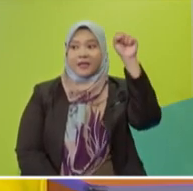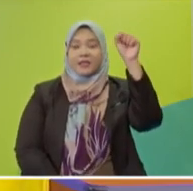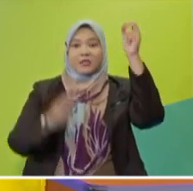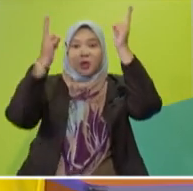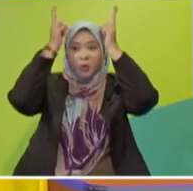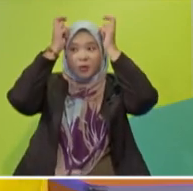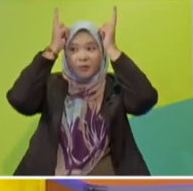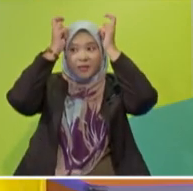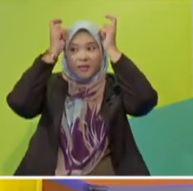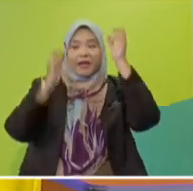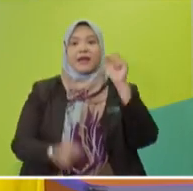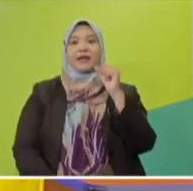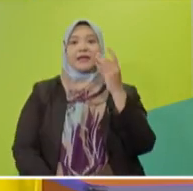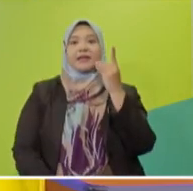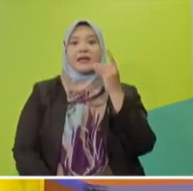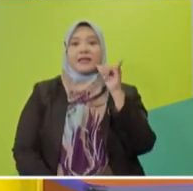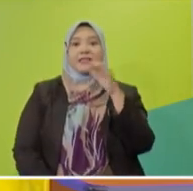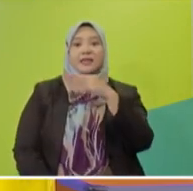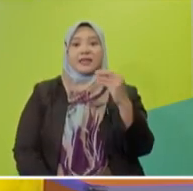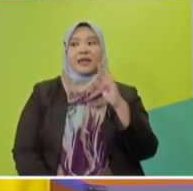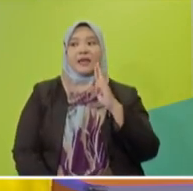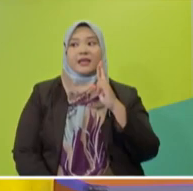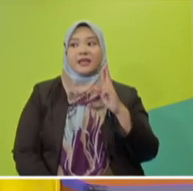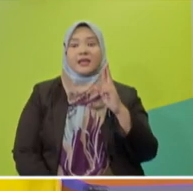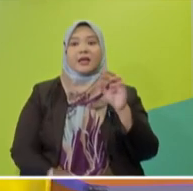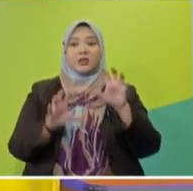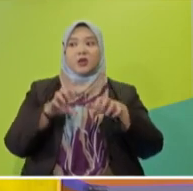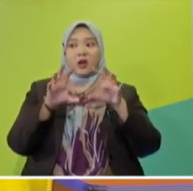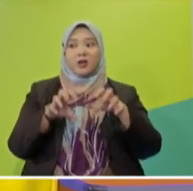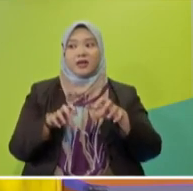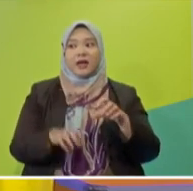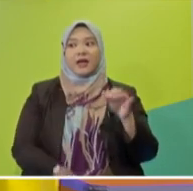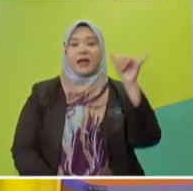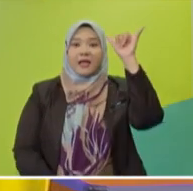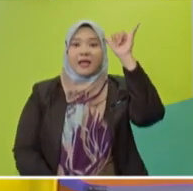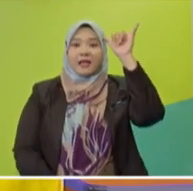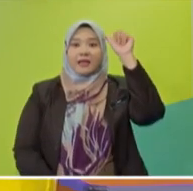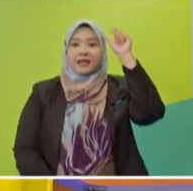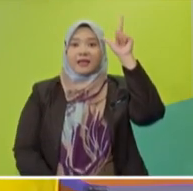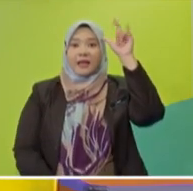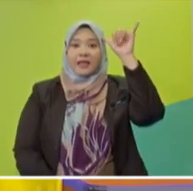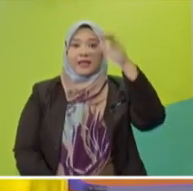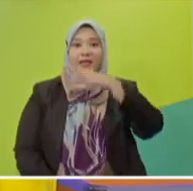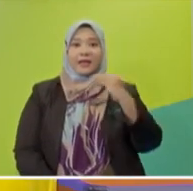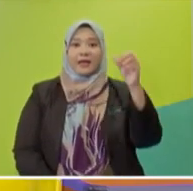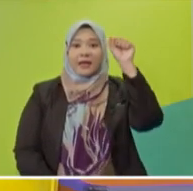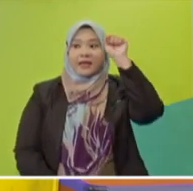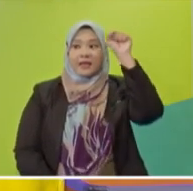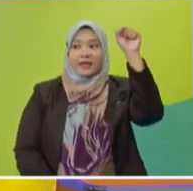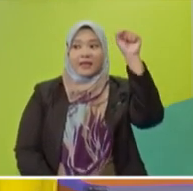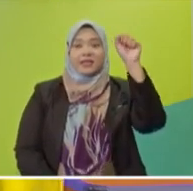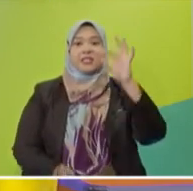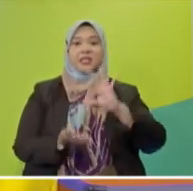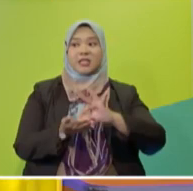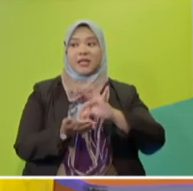her goat, Donnie and her duck, Katie and her cow, Thunder and his parrot, Misty and